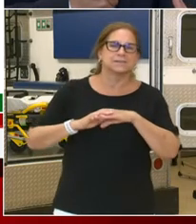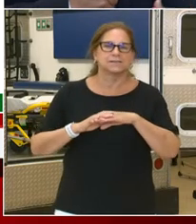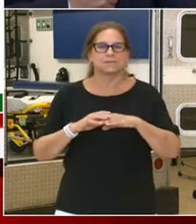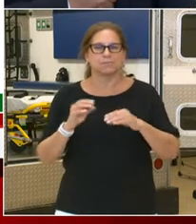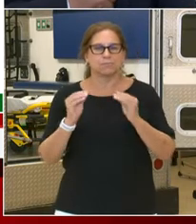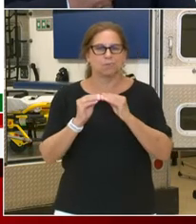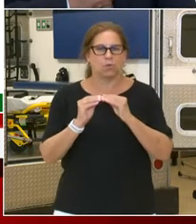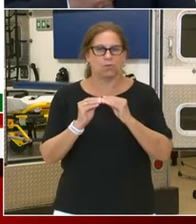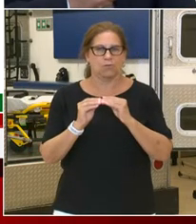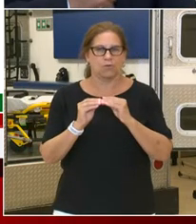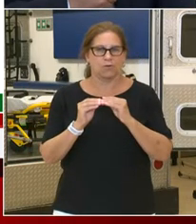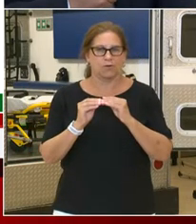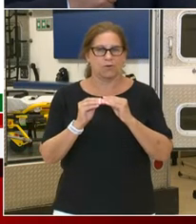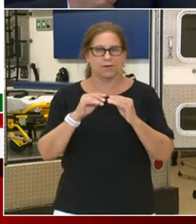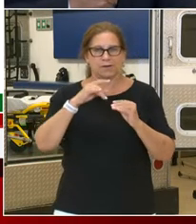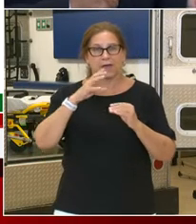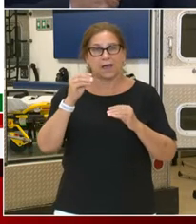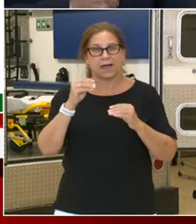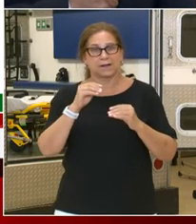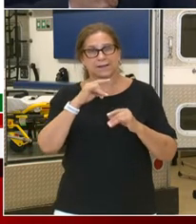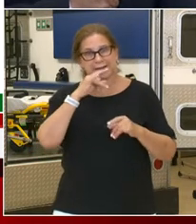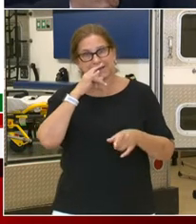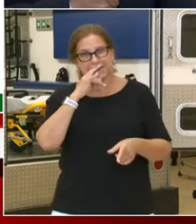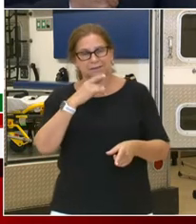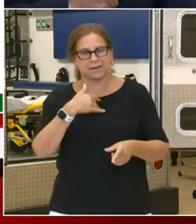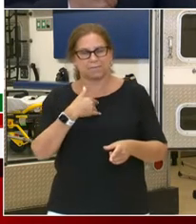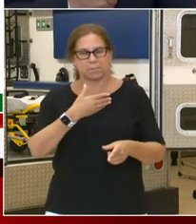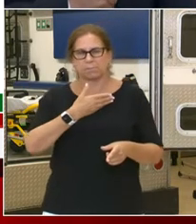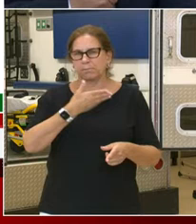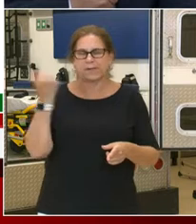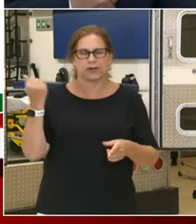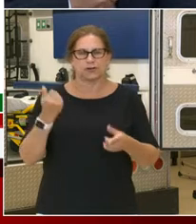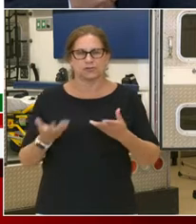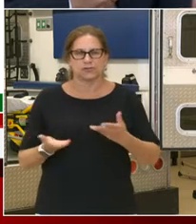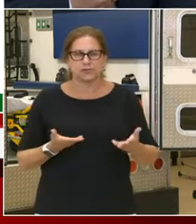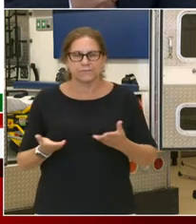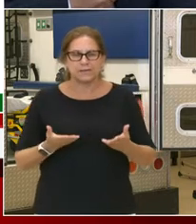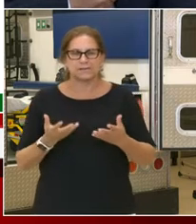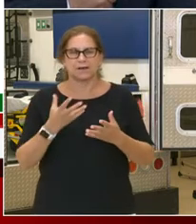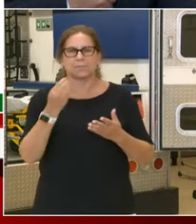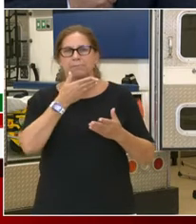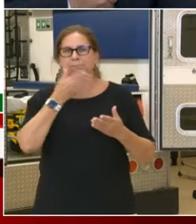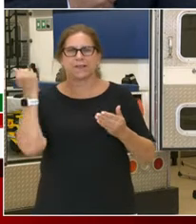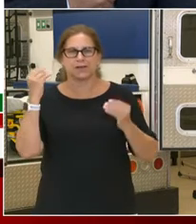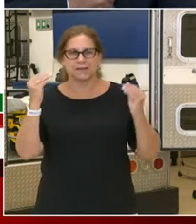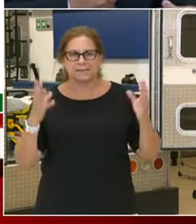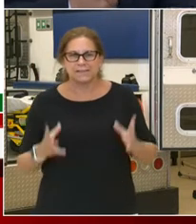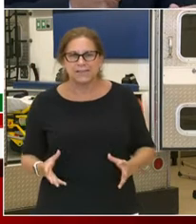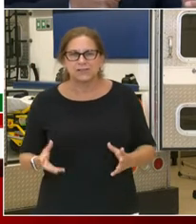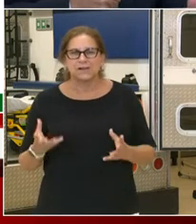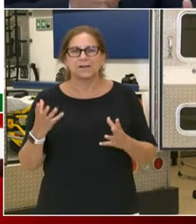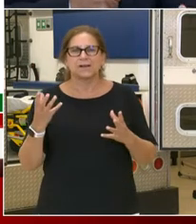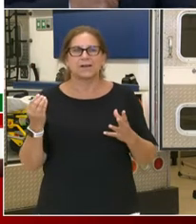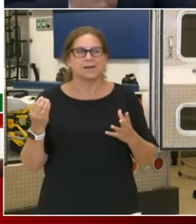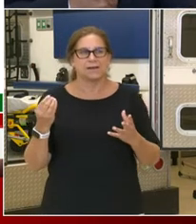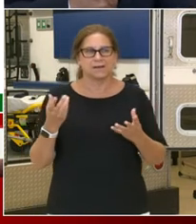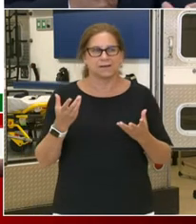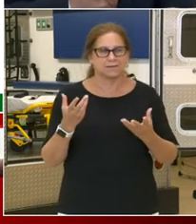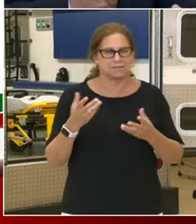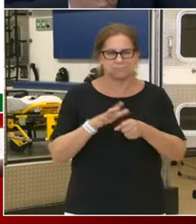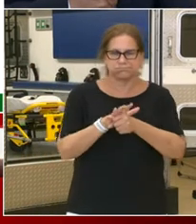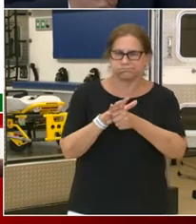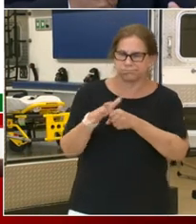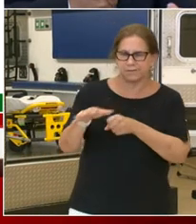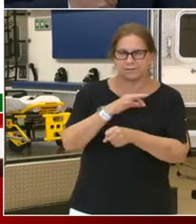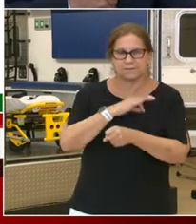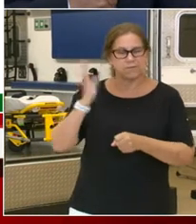that need to be provided this school year. And so as a result, we'll have additional 200 plus staff members. Many of those individuals will be